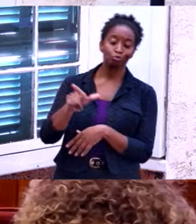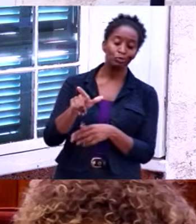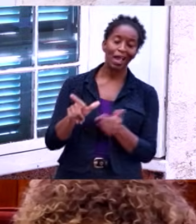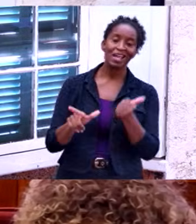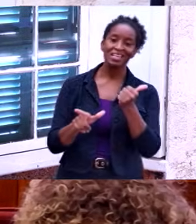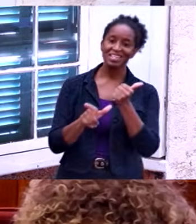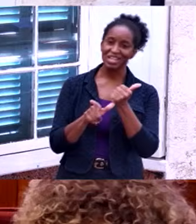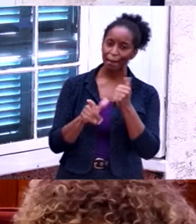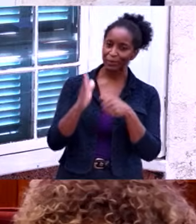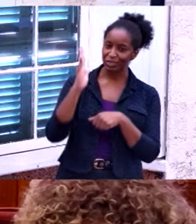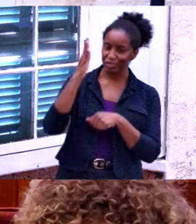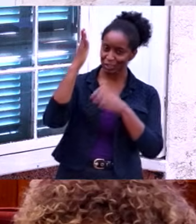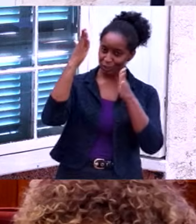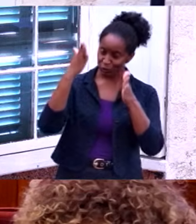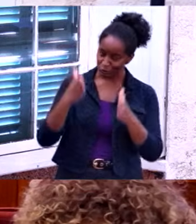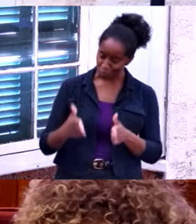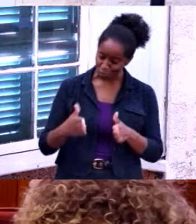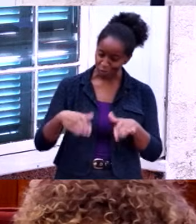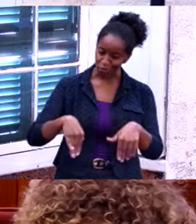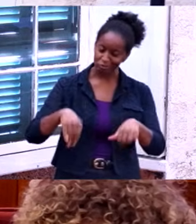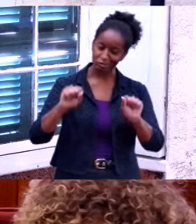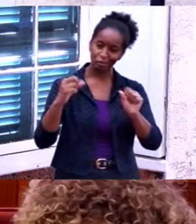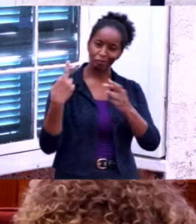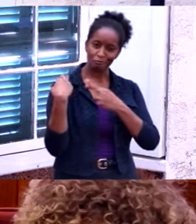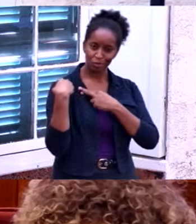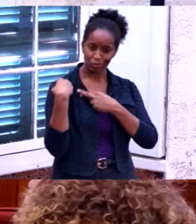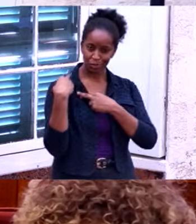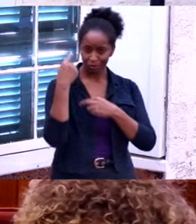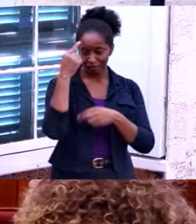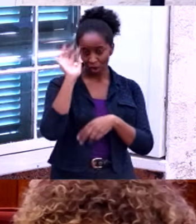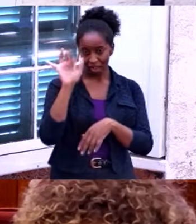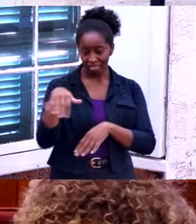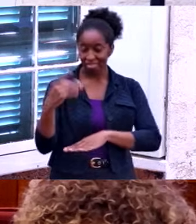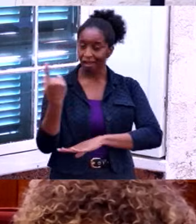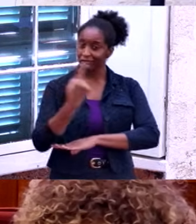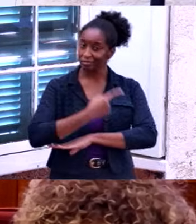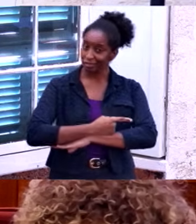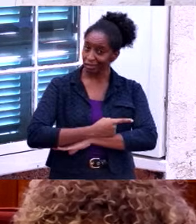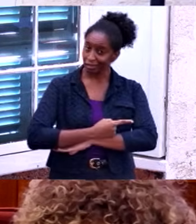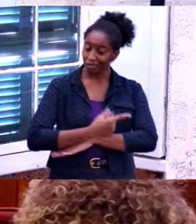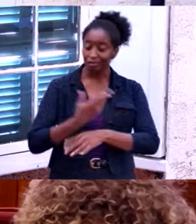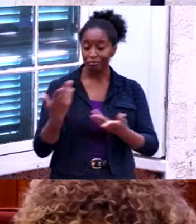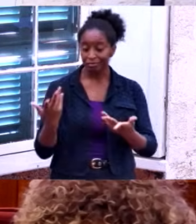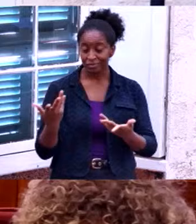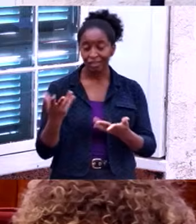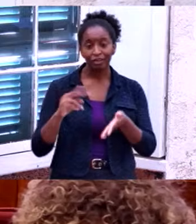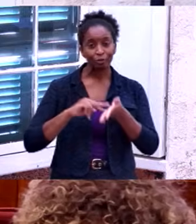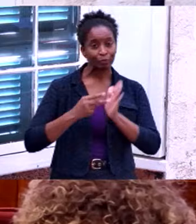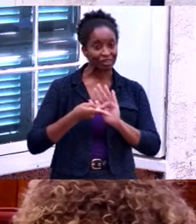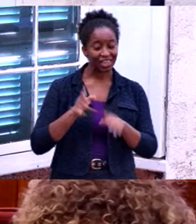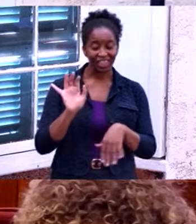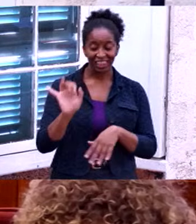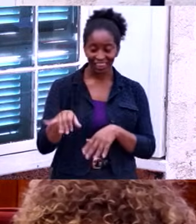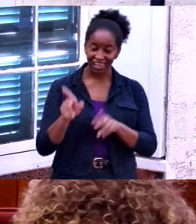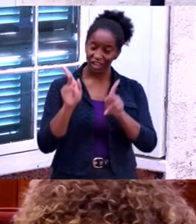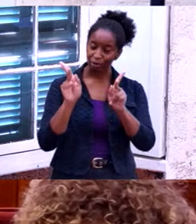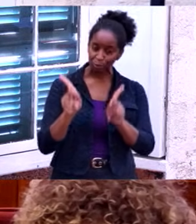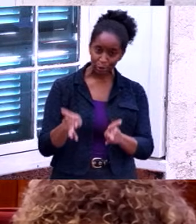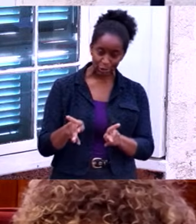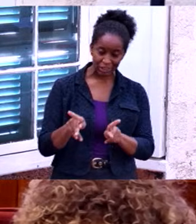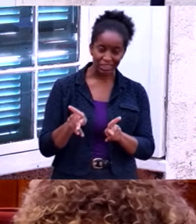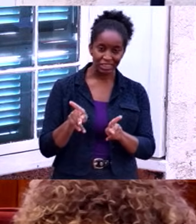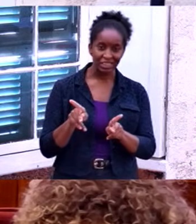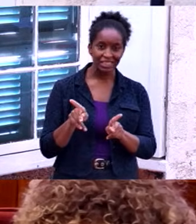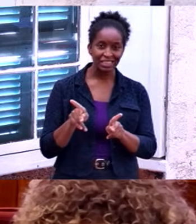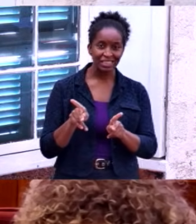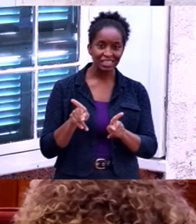does not know for how long, whether for the day, for the moment, or for a week or 10 weeks. So